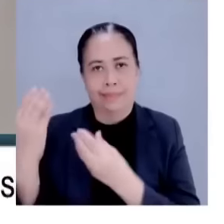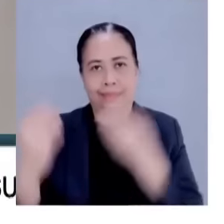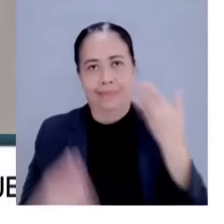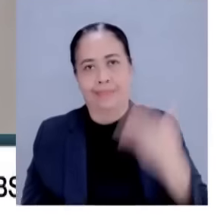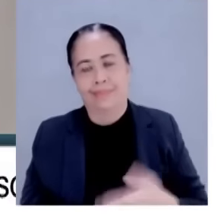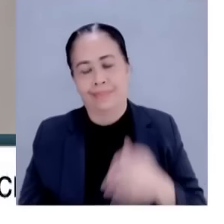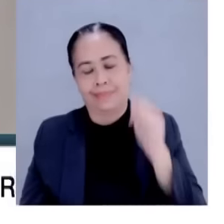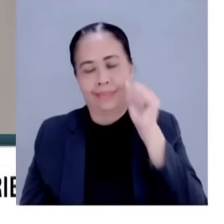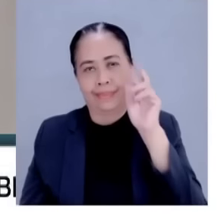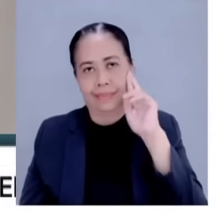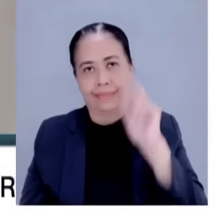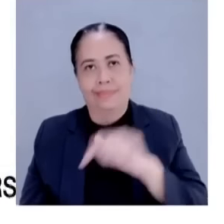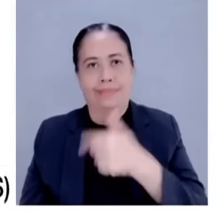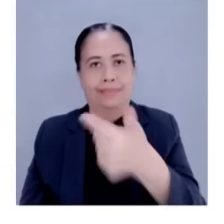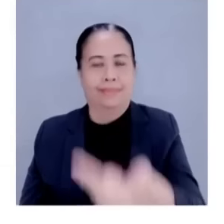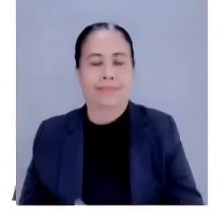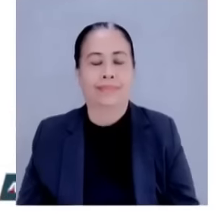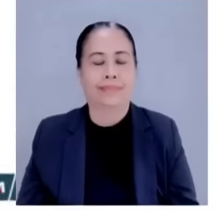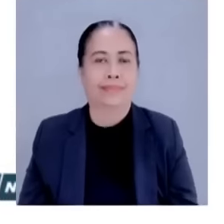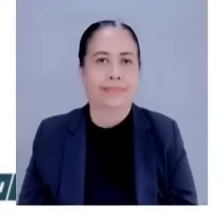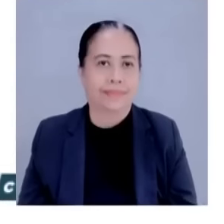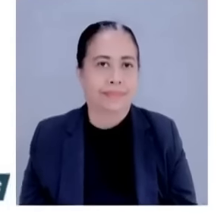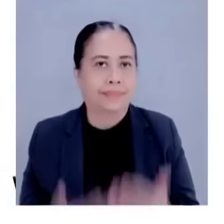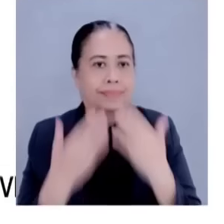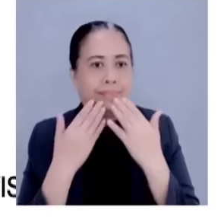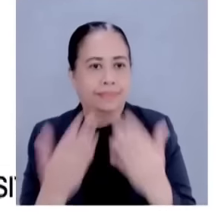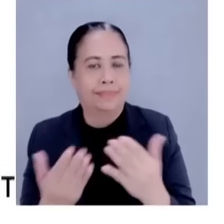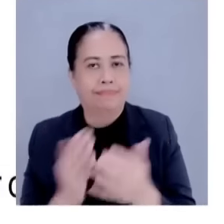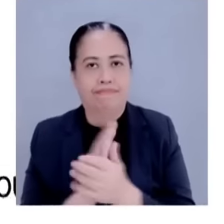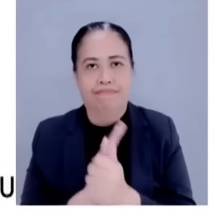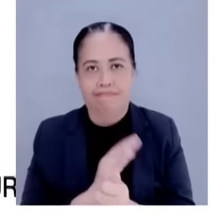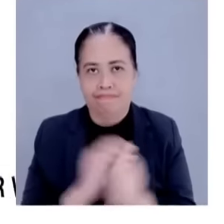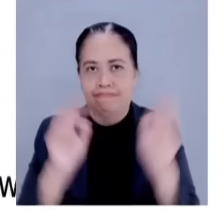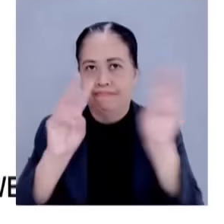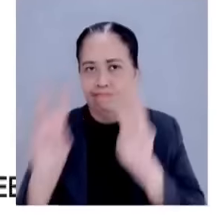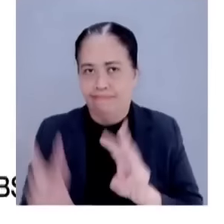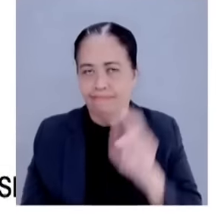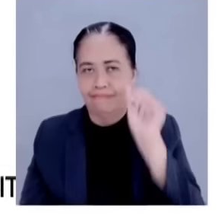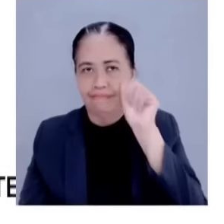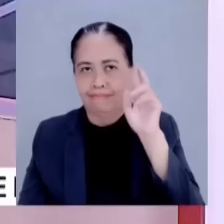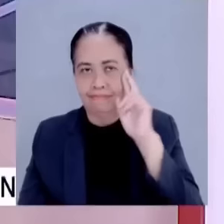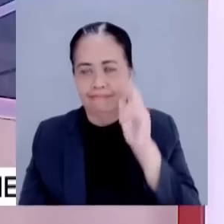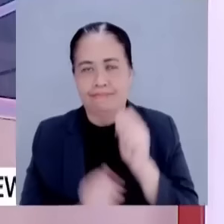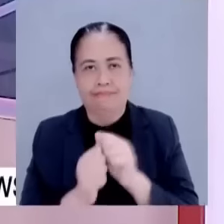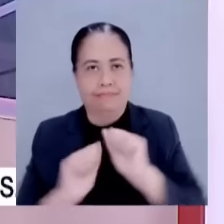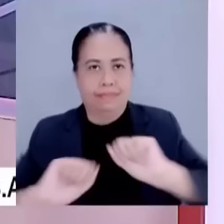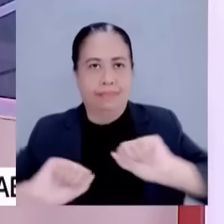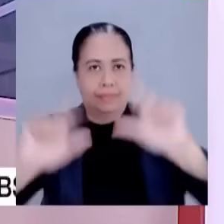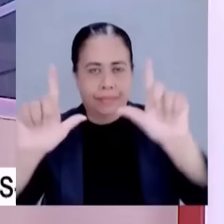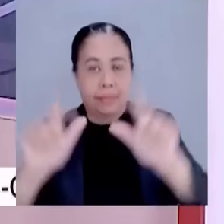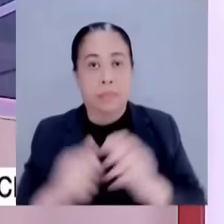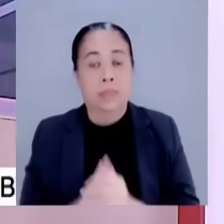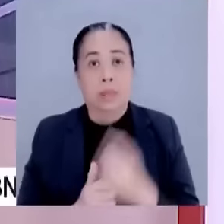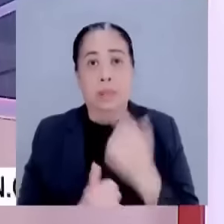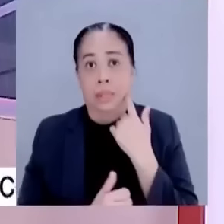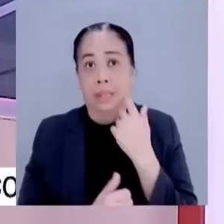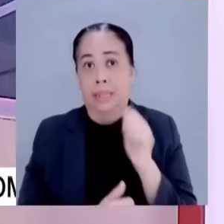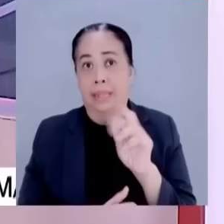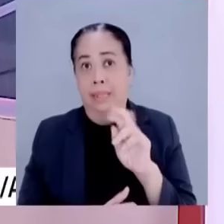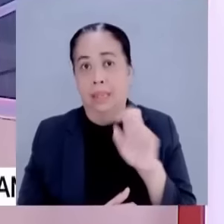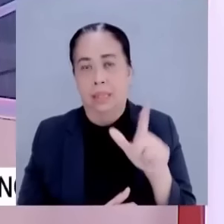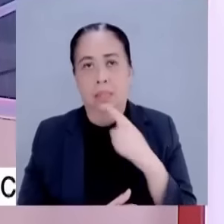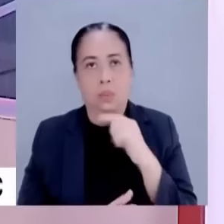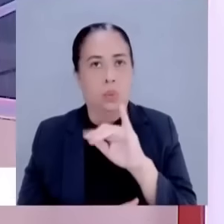Rojas. Back to you, Carmina. Thanks a lot, our resident meteorologist Ariel Rojas there joining us live. Now, as Ariel reported there, Typhoon Hulyan is